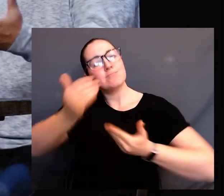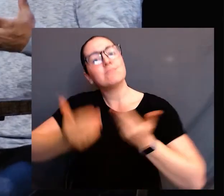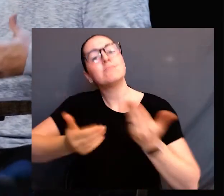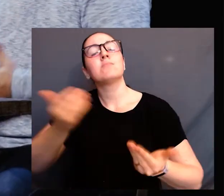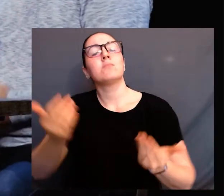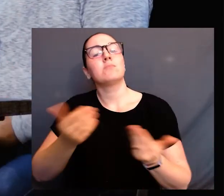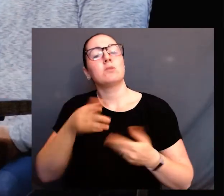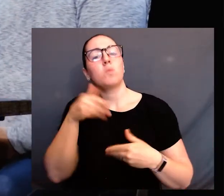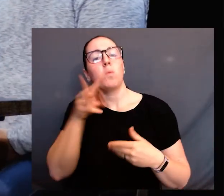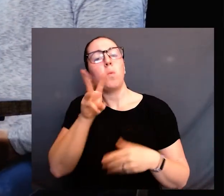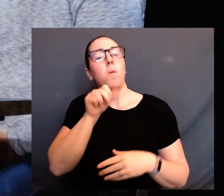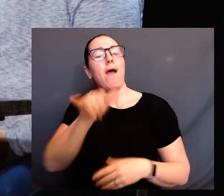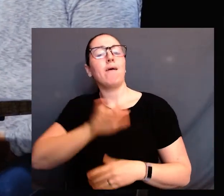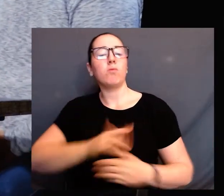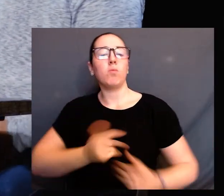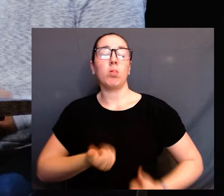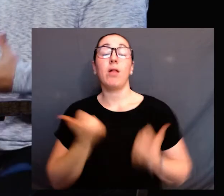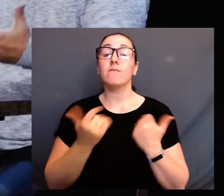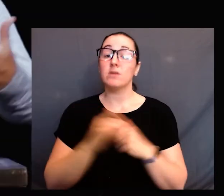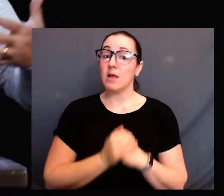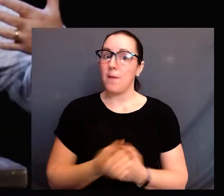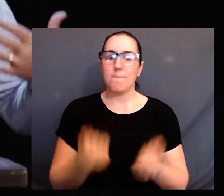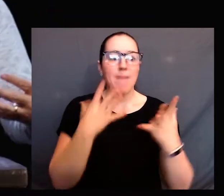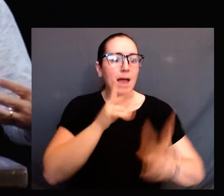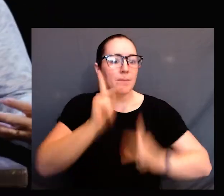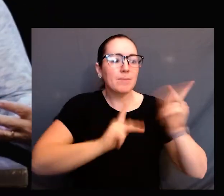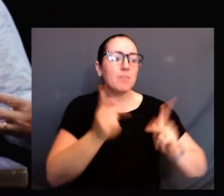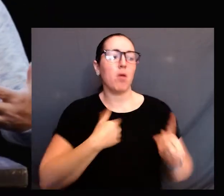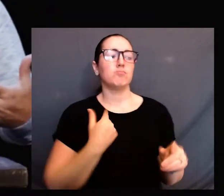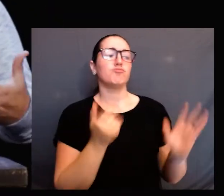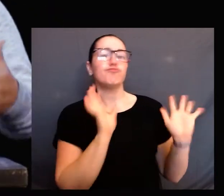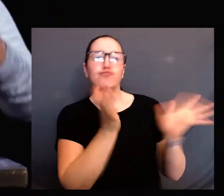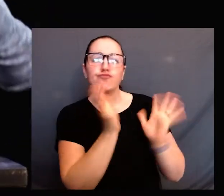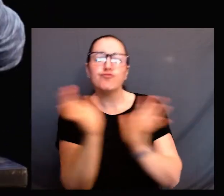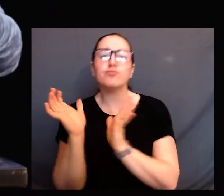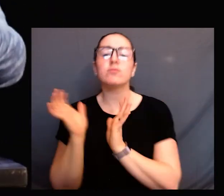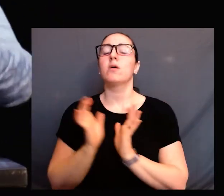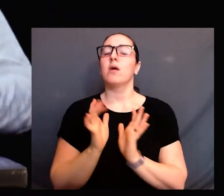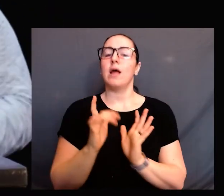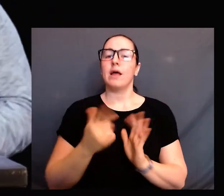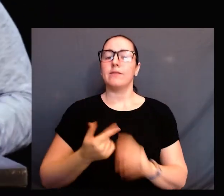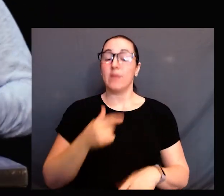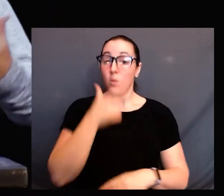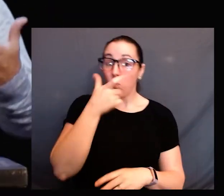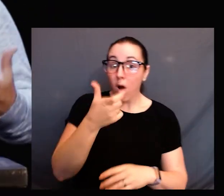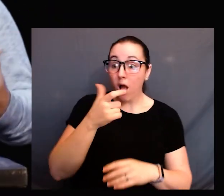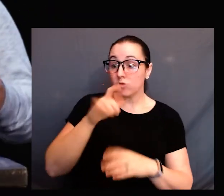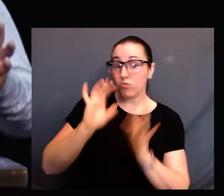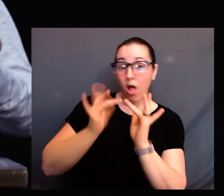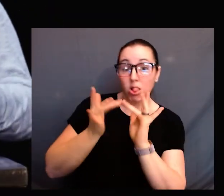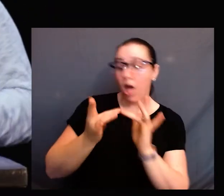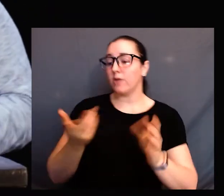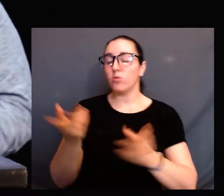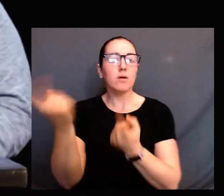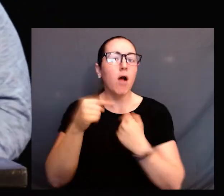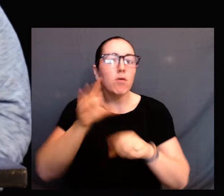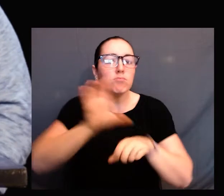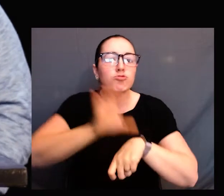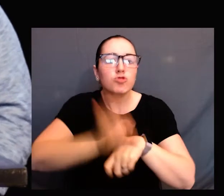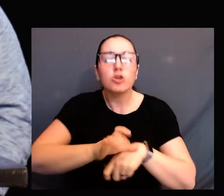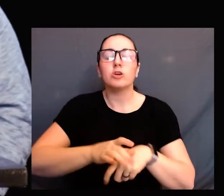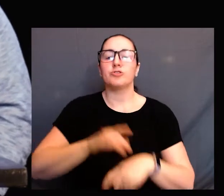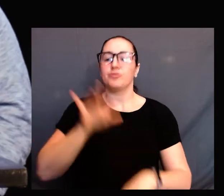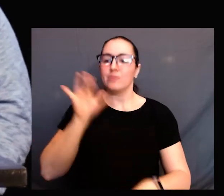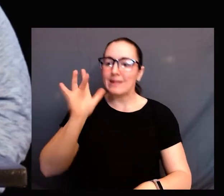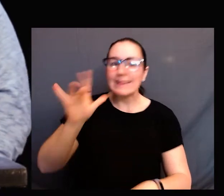In fact, I talk to so many people that they come to church, they watch online, they raise their hand, they respond, they